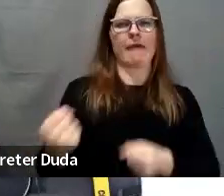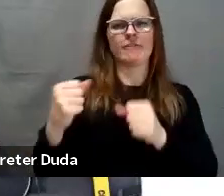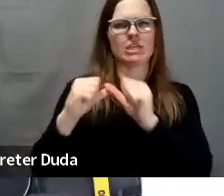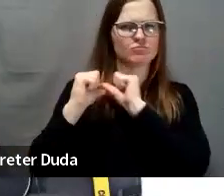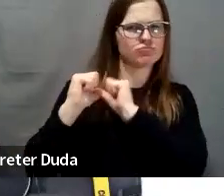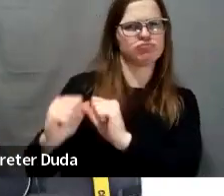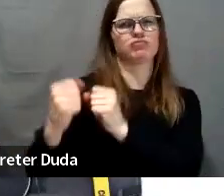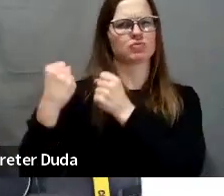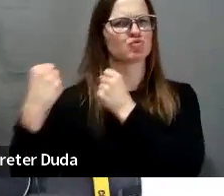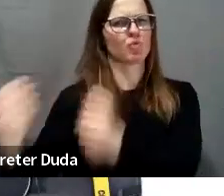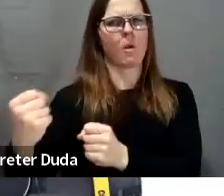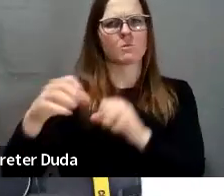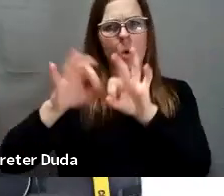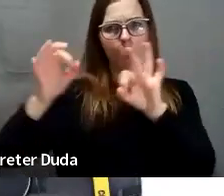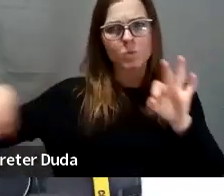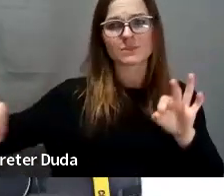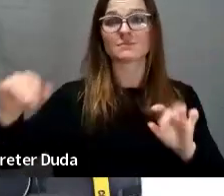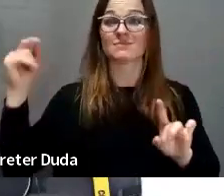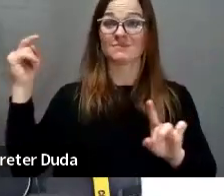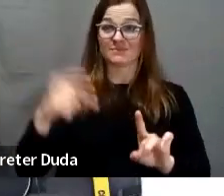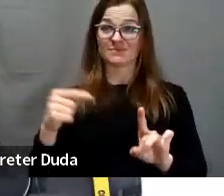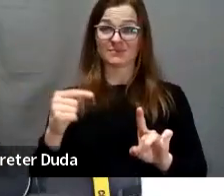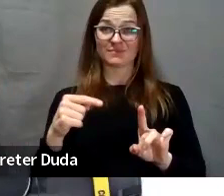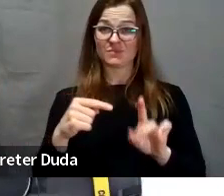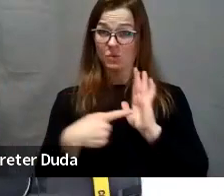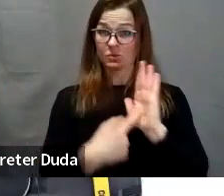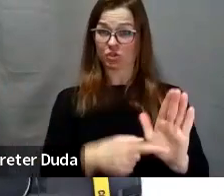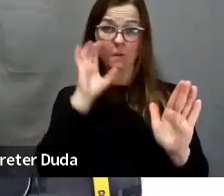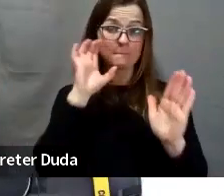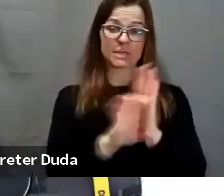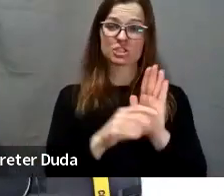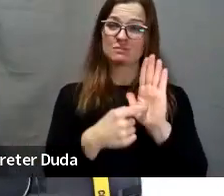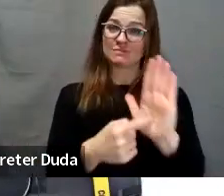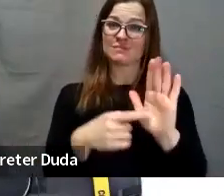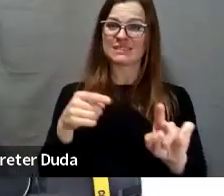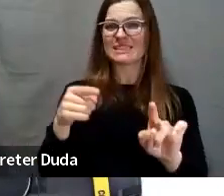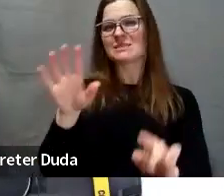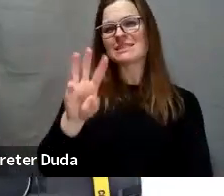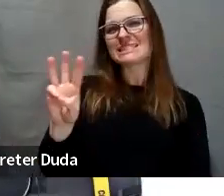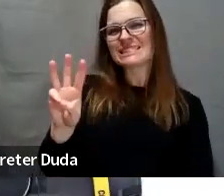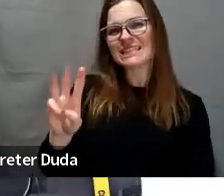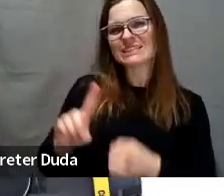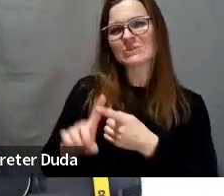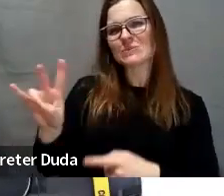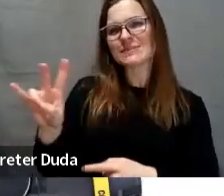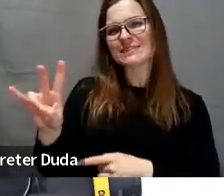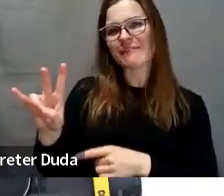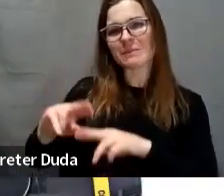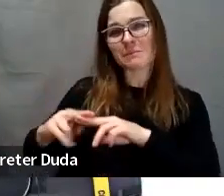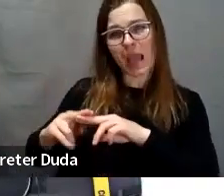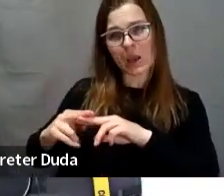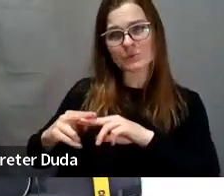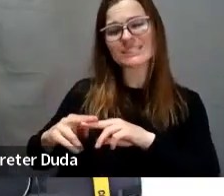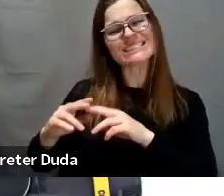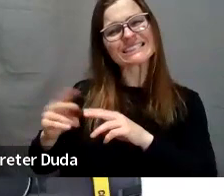type hoses. And while this one is still about probably 6 to 7 pounds, it is heavier.